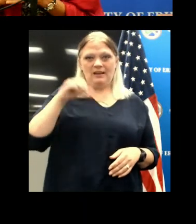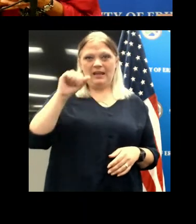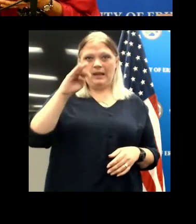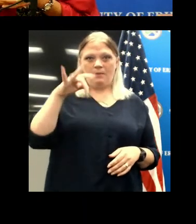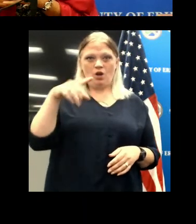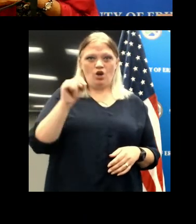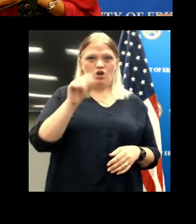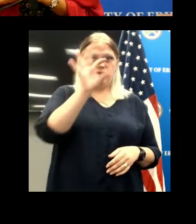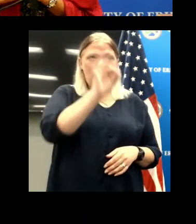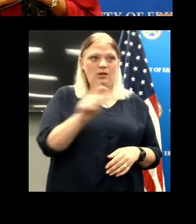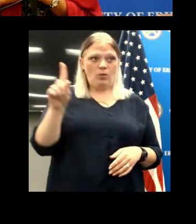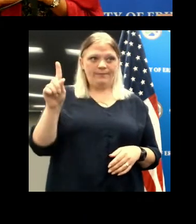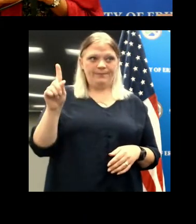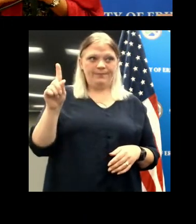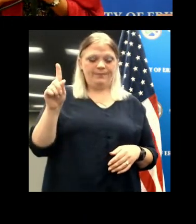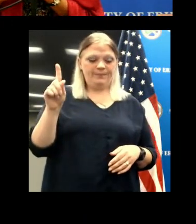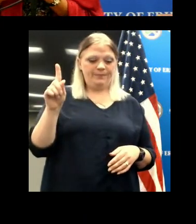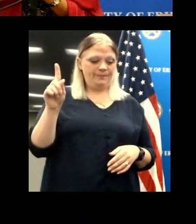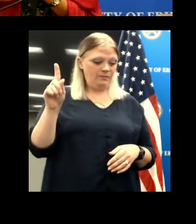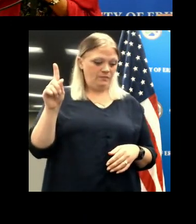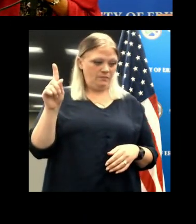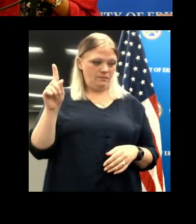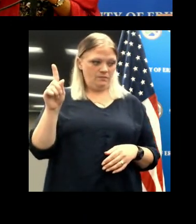from 9 to 1. It's at the